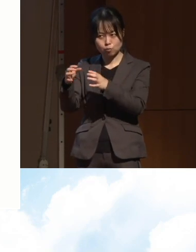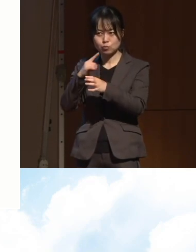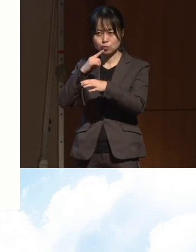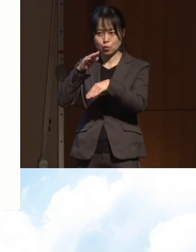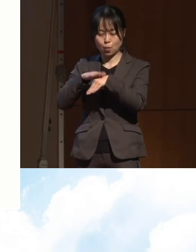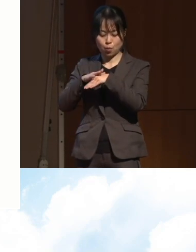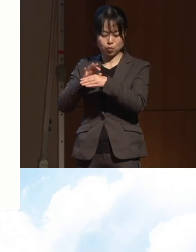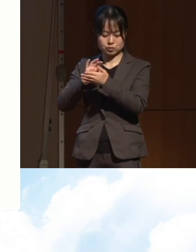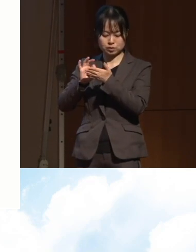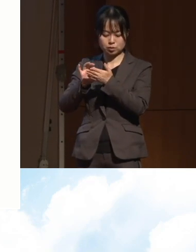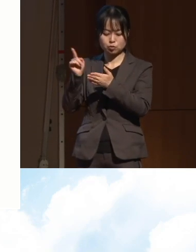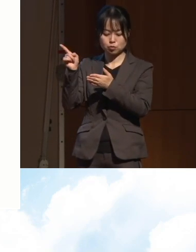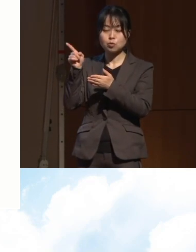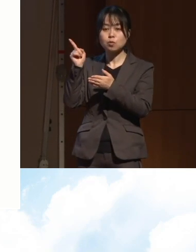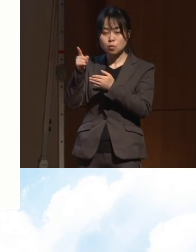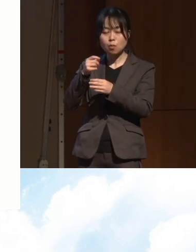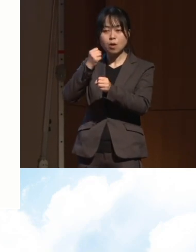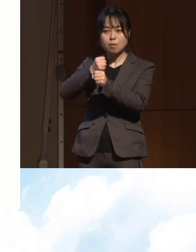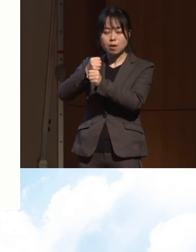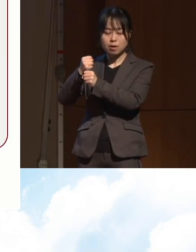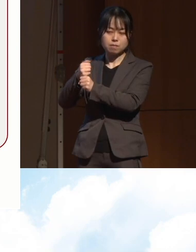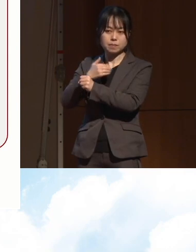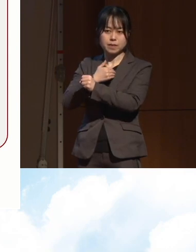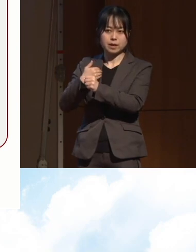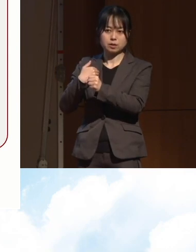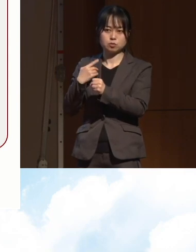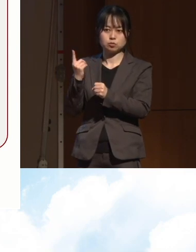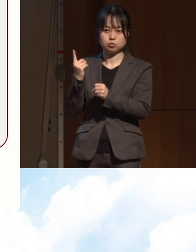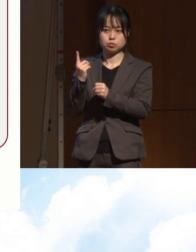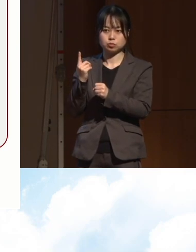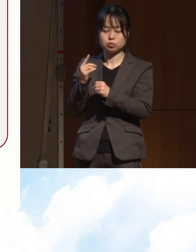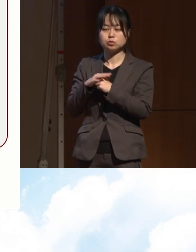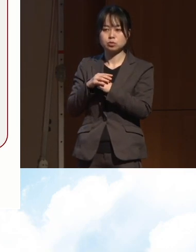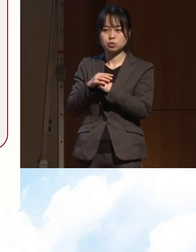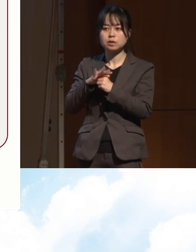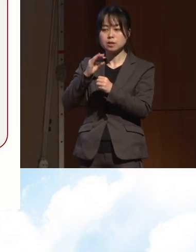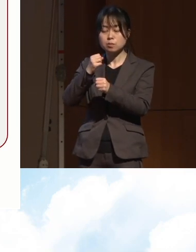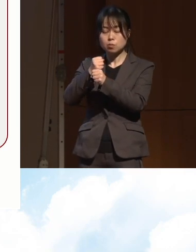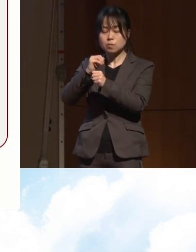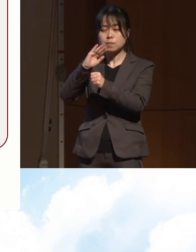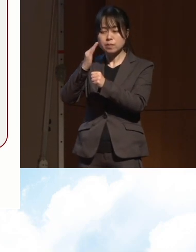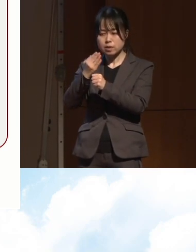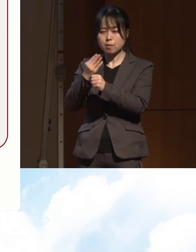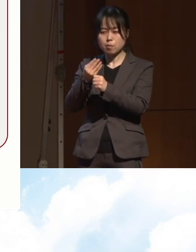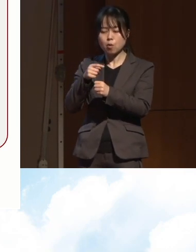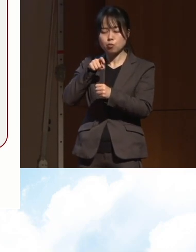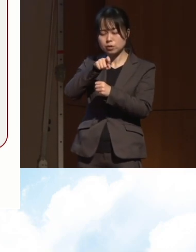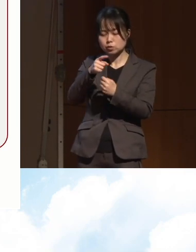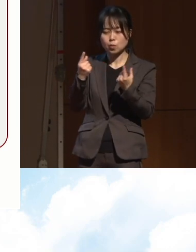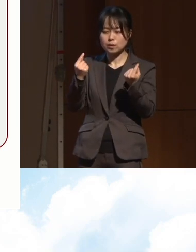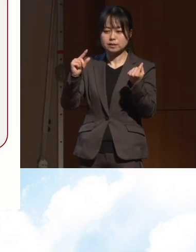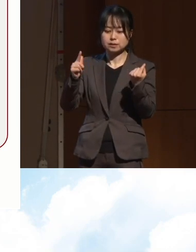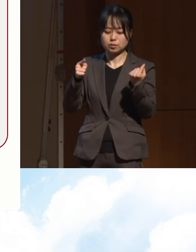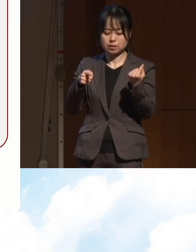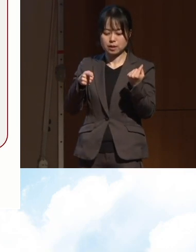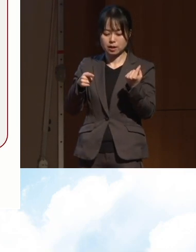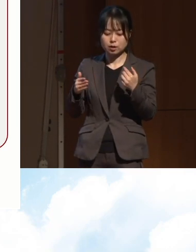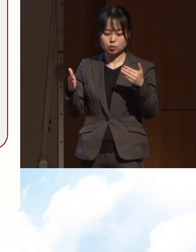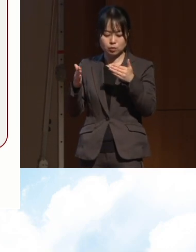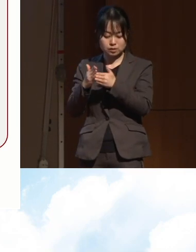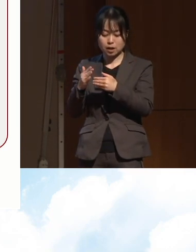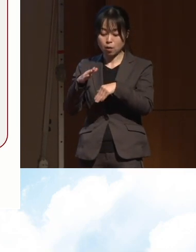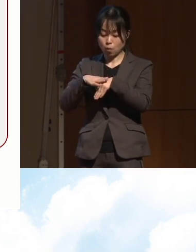replicating, but it's not the same as the virus that's infecting. And then finally, you're all familiar with the mRNA vaccines, which were